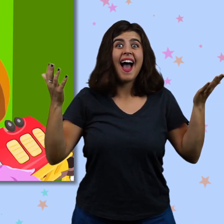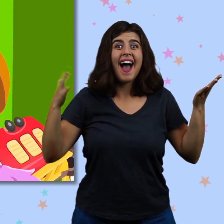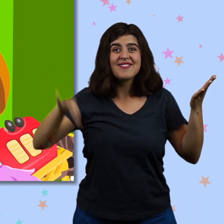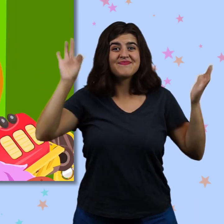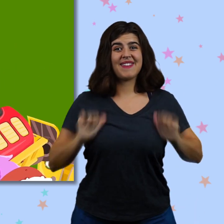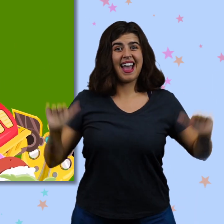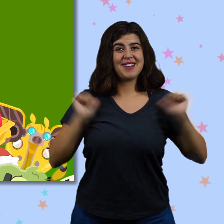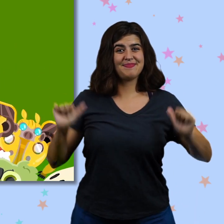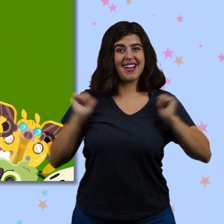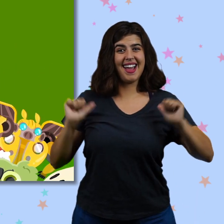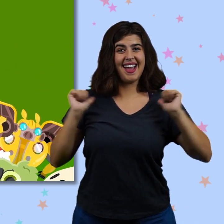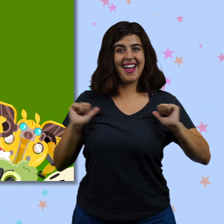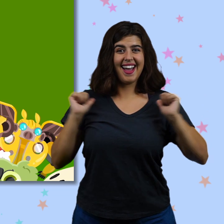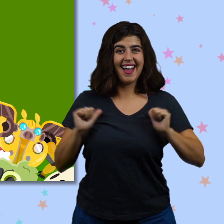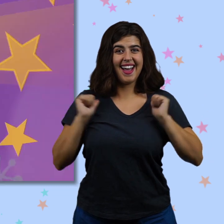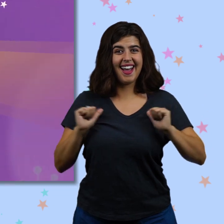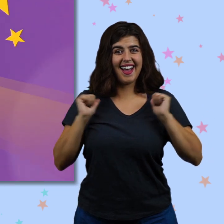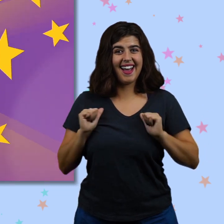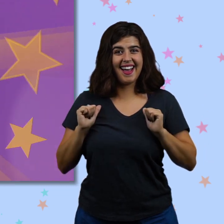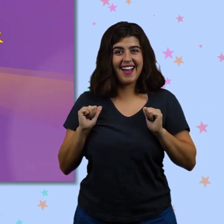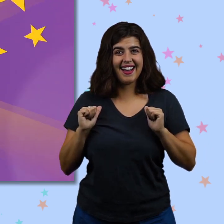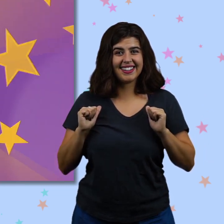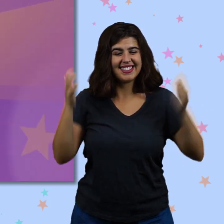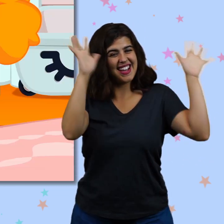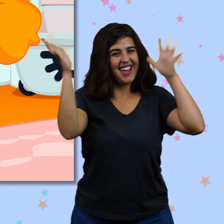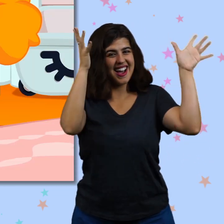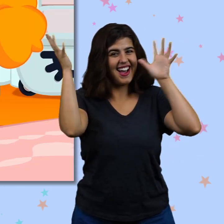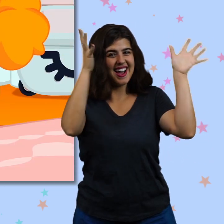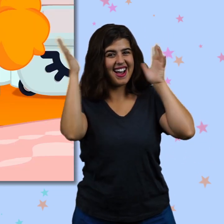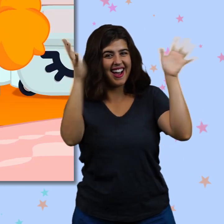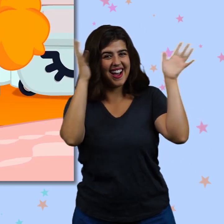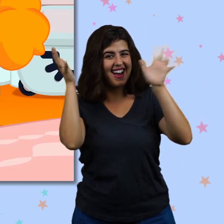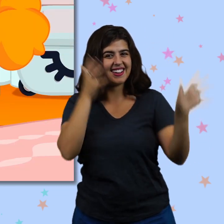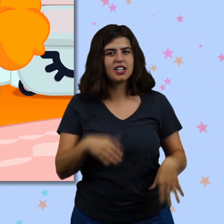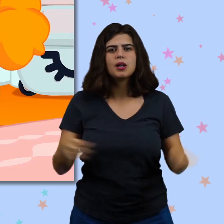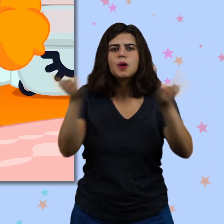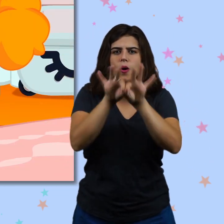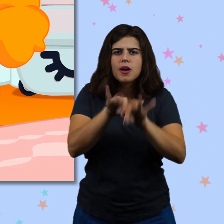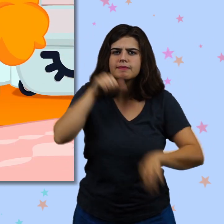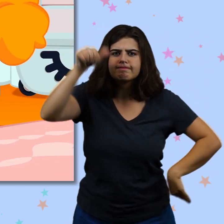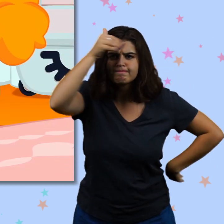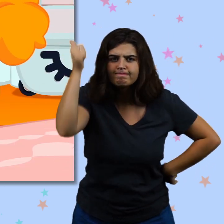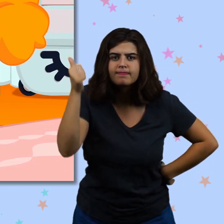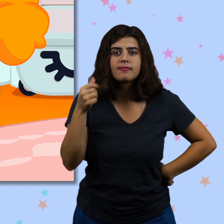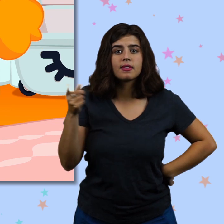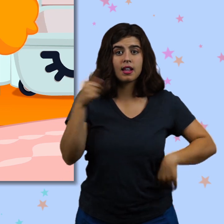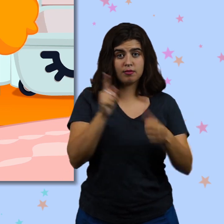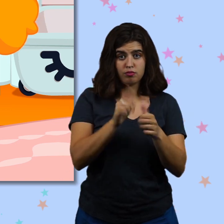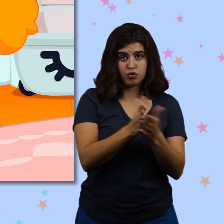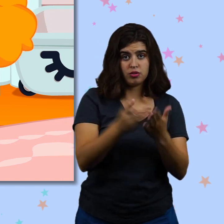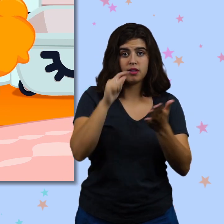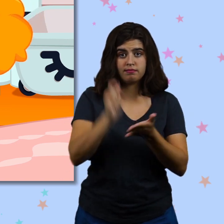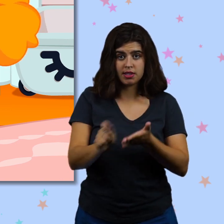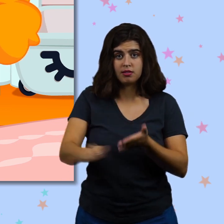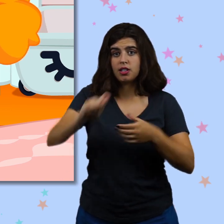Good. There's the backpack! let's not forget anything. We put